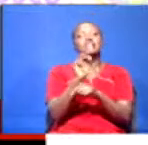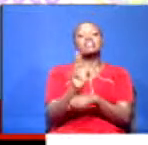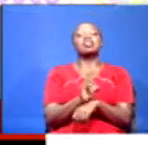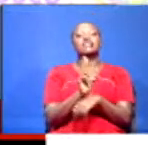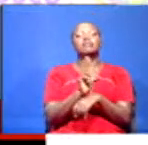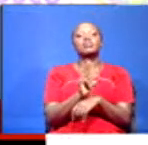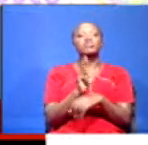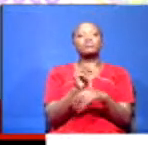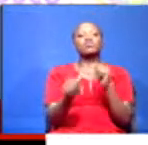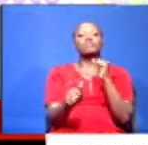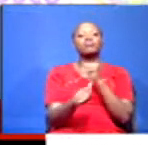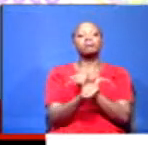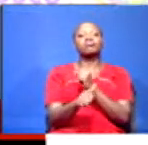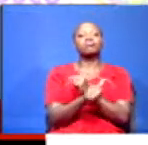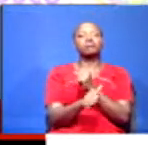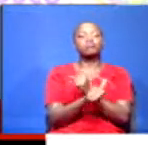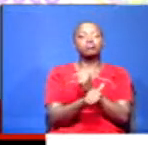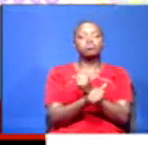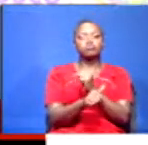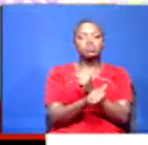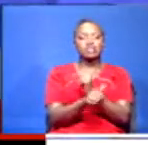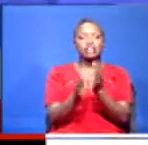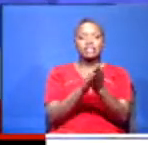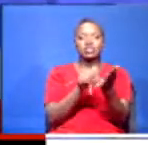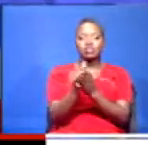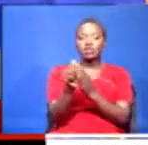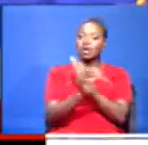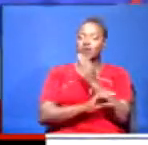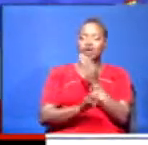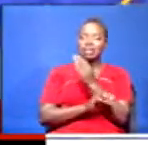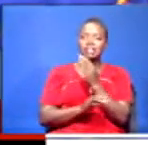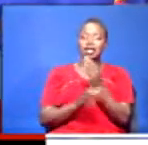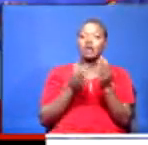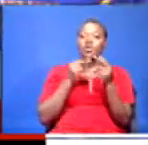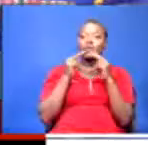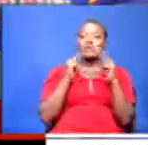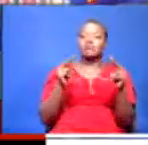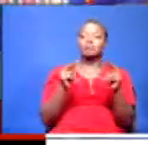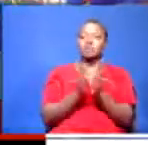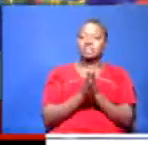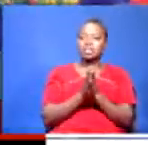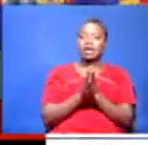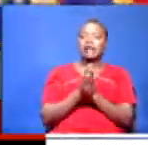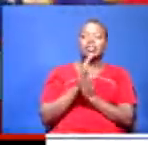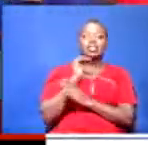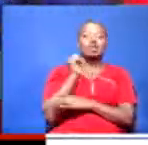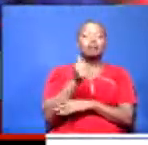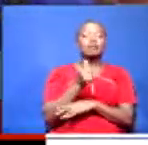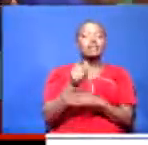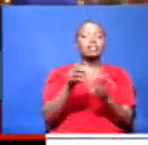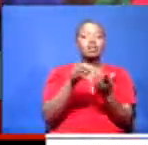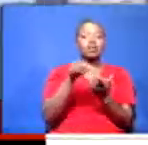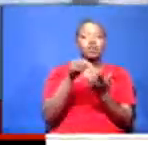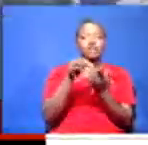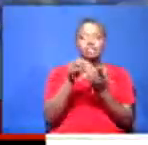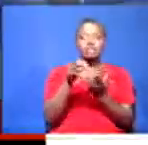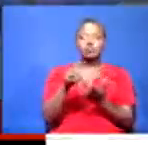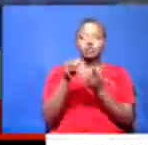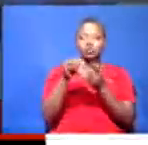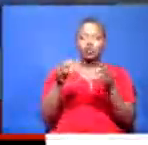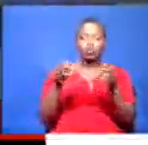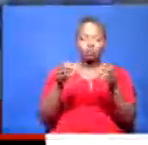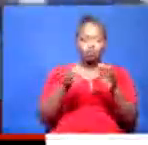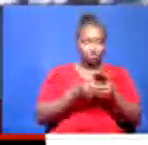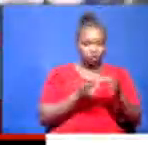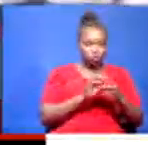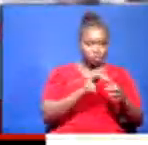country, which we don't want to happen. We want peace. Amani Torch Run was organized by Special Olympics Kenya, and the National